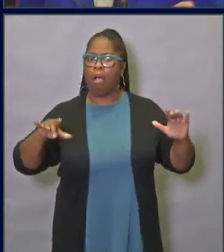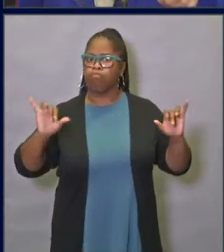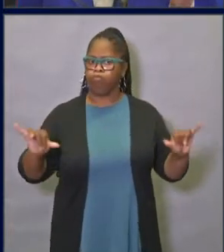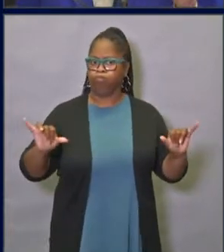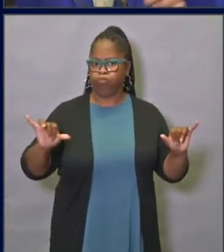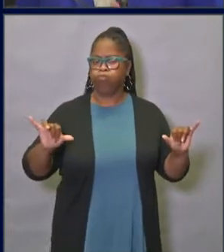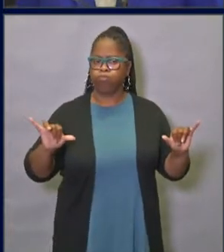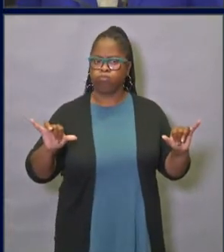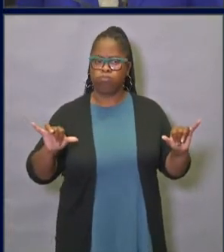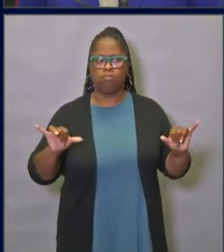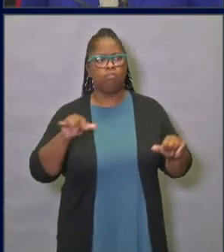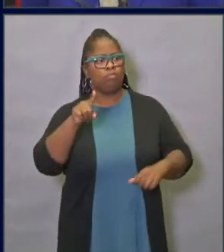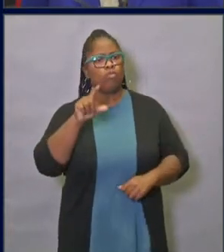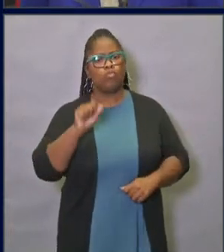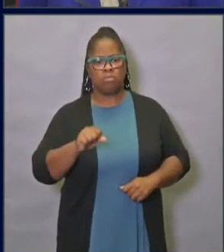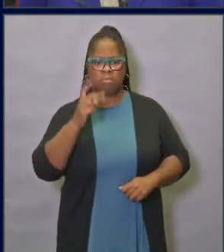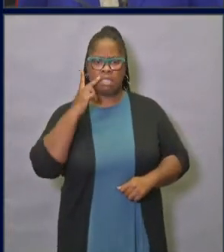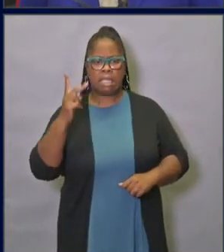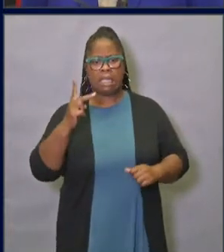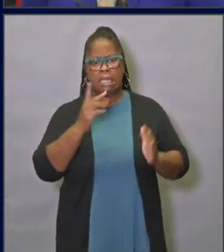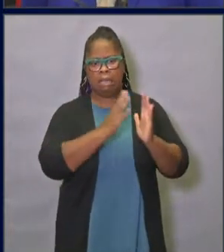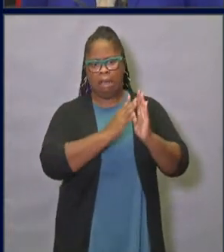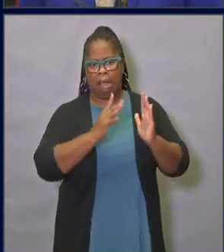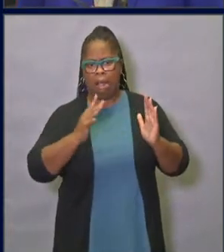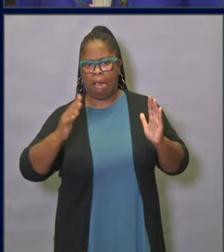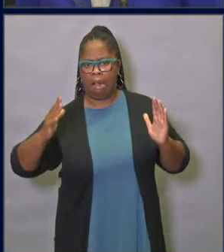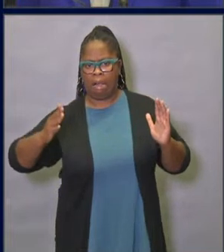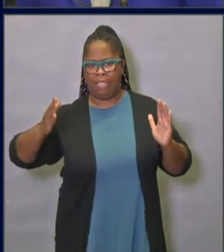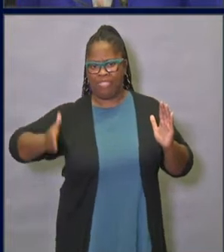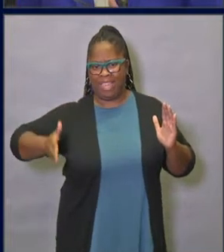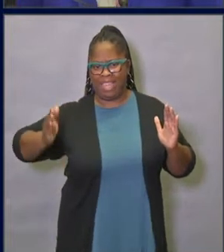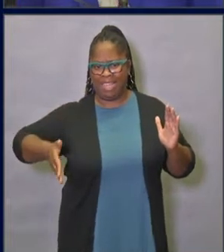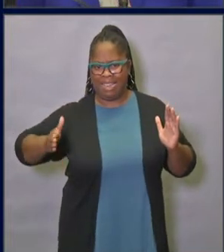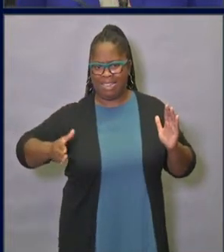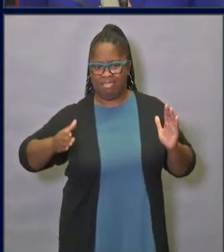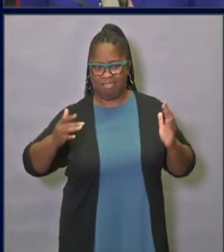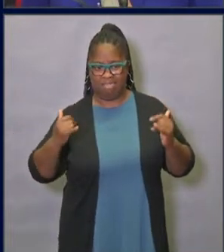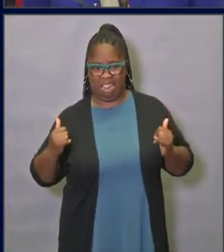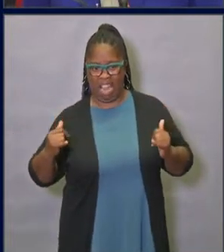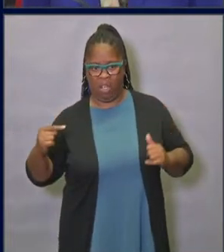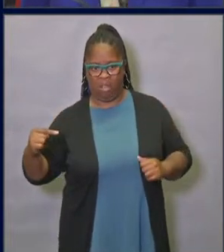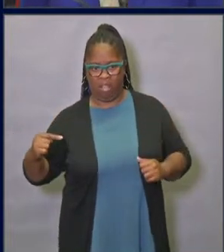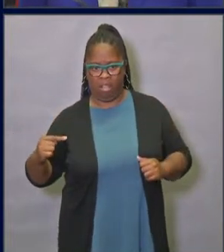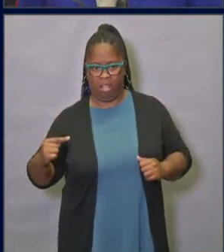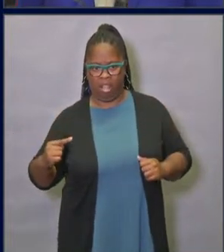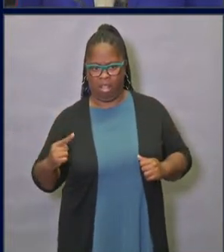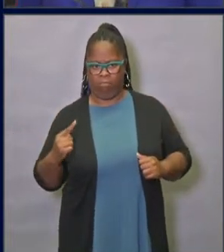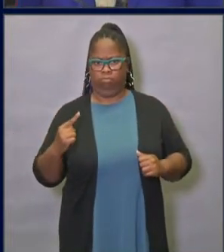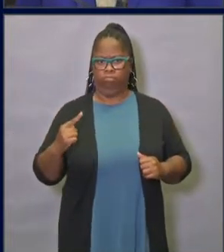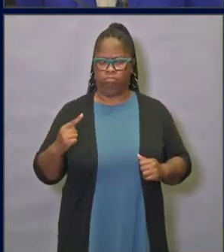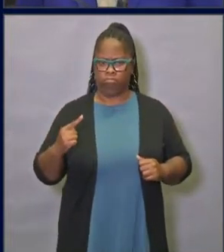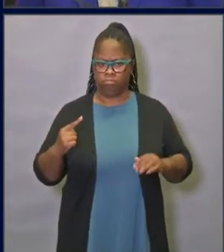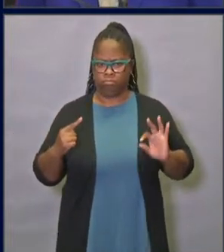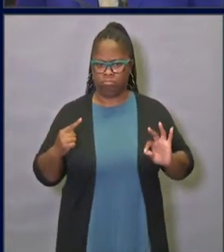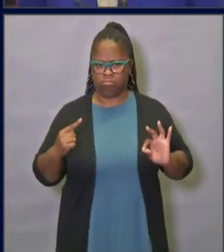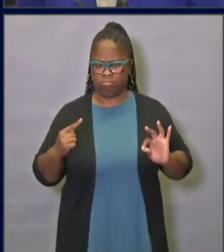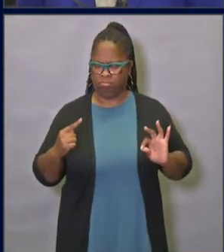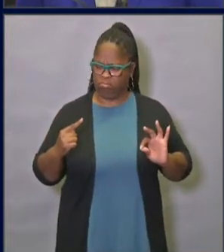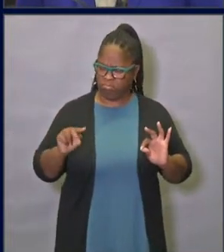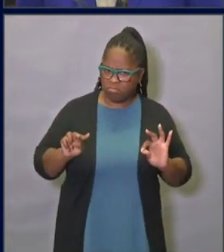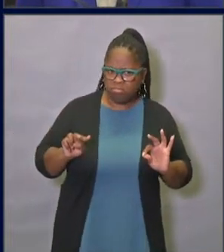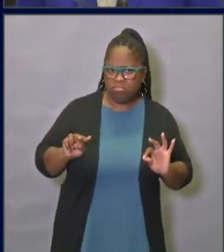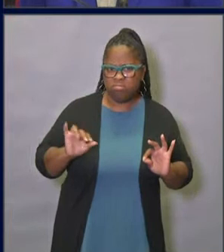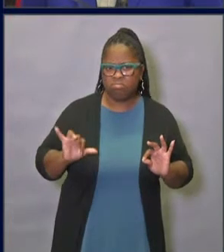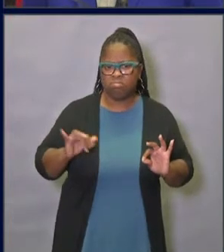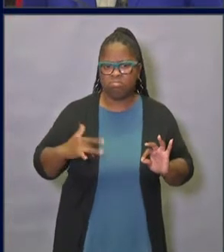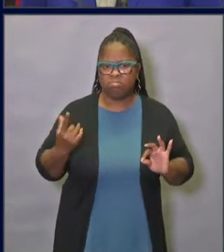and you can see this sort of at the tail end of the trend line, a slight increase in cases recently, which we're watching